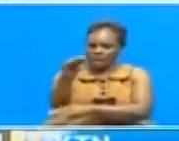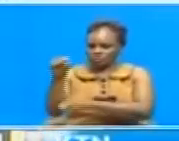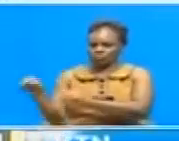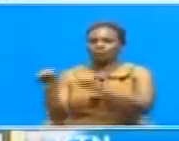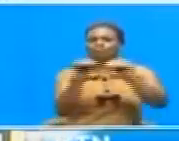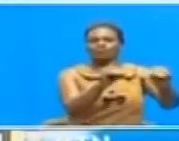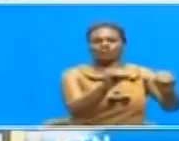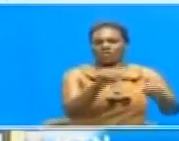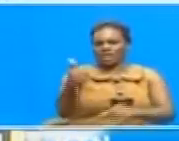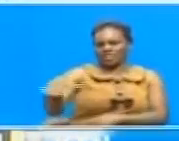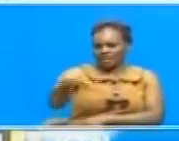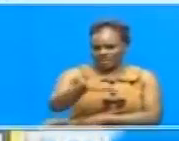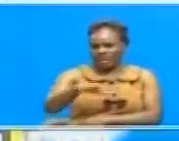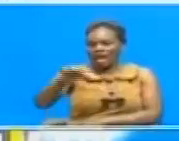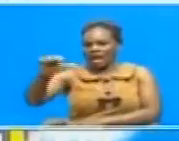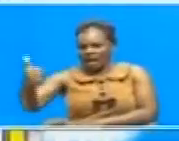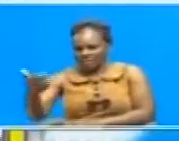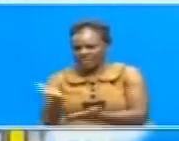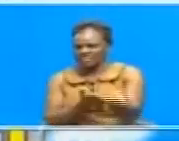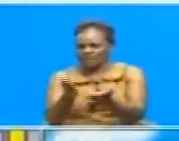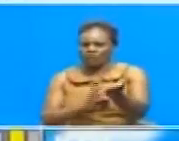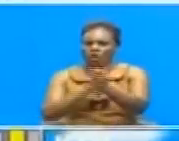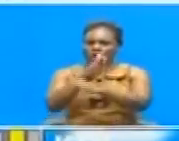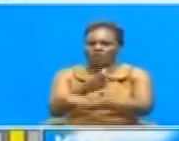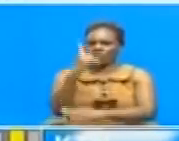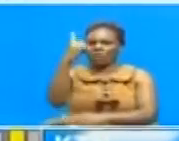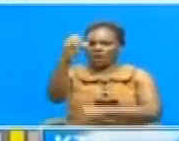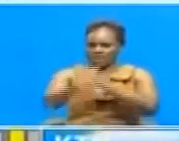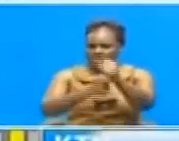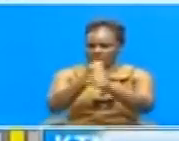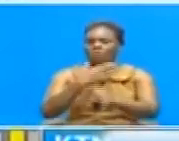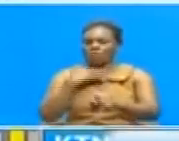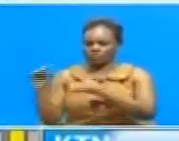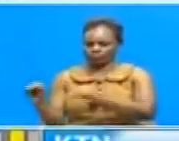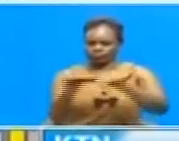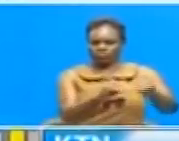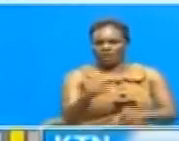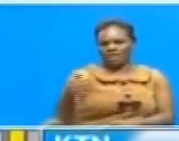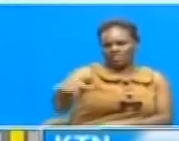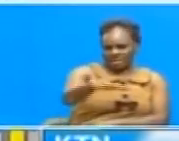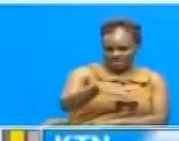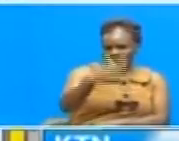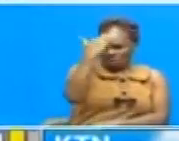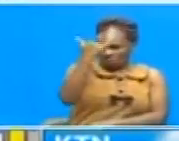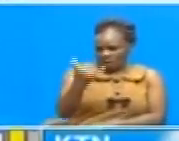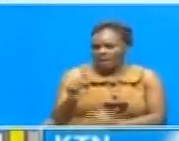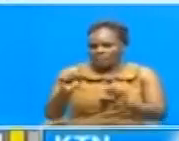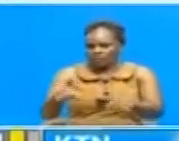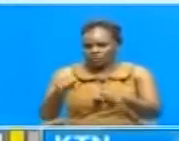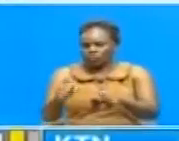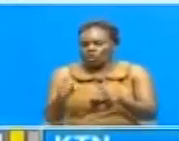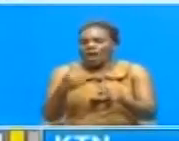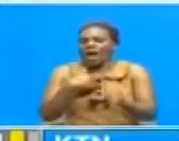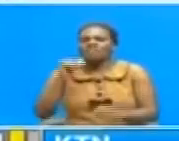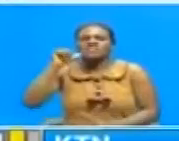transferred. The ones that have served there for more than 1 year, we want them to be transferred so that we can deal with the new